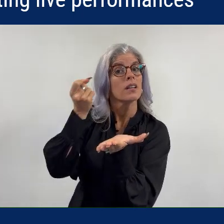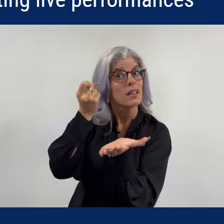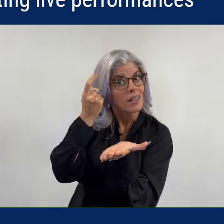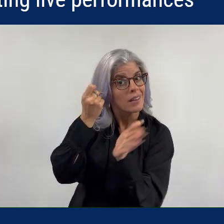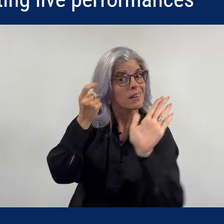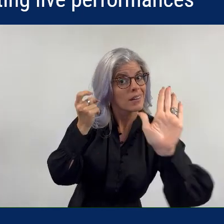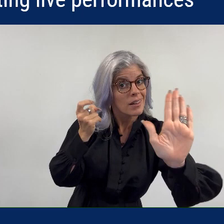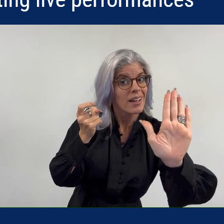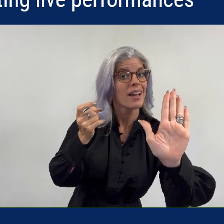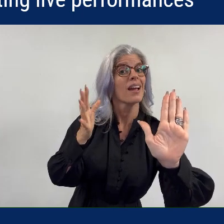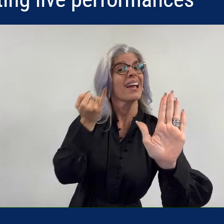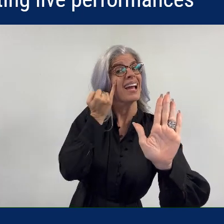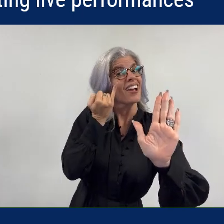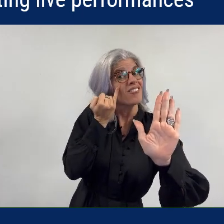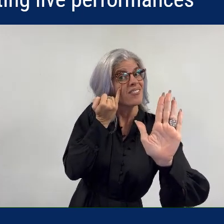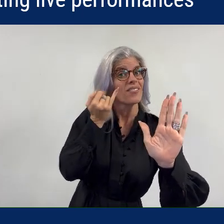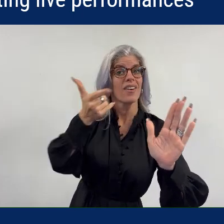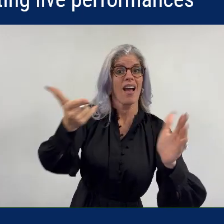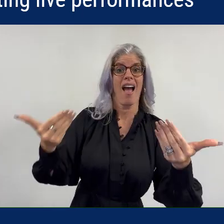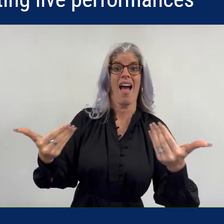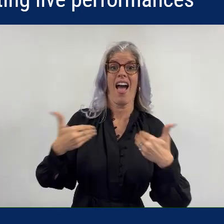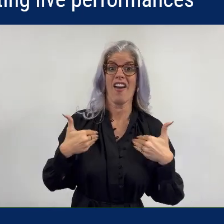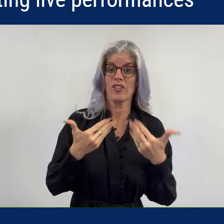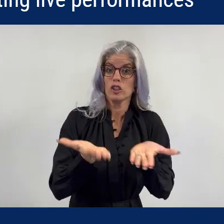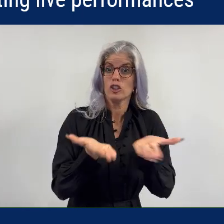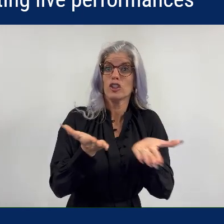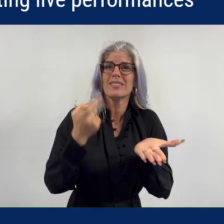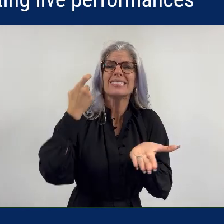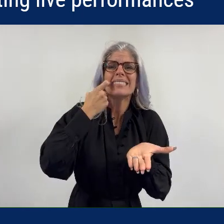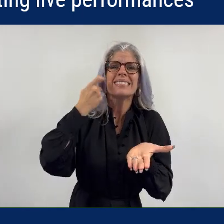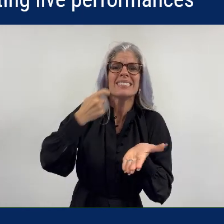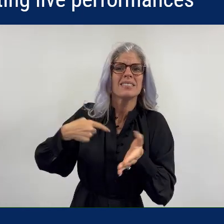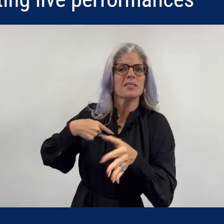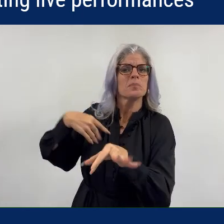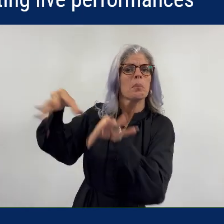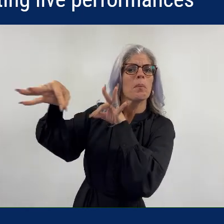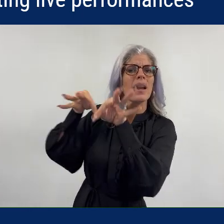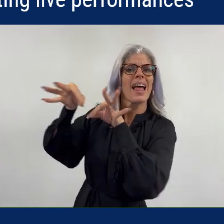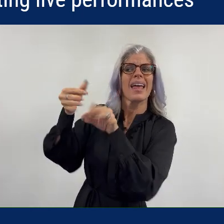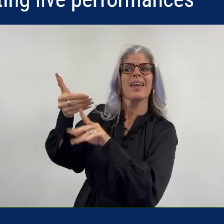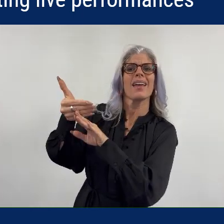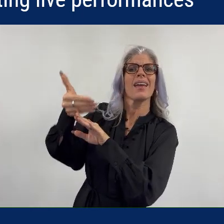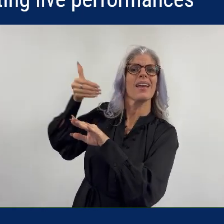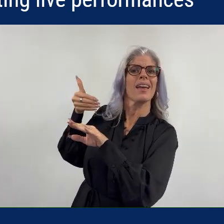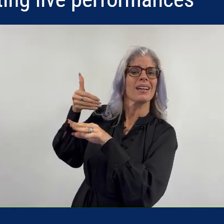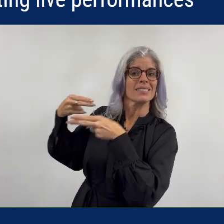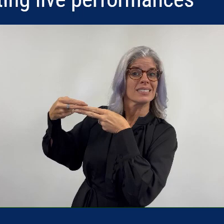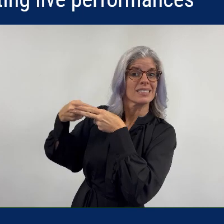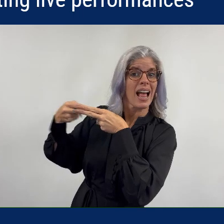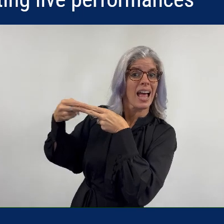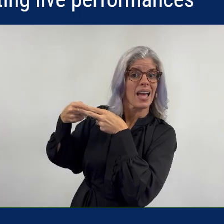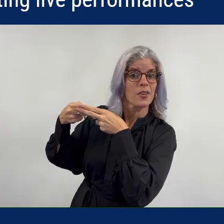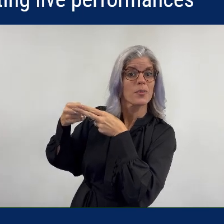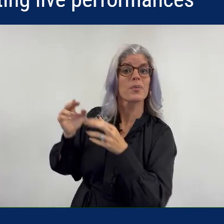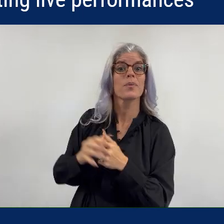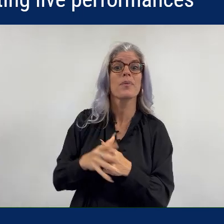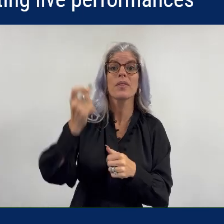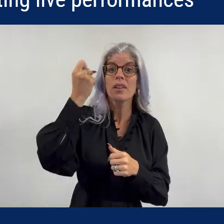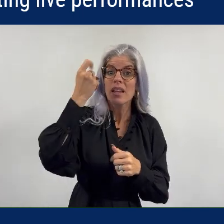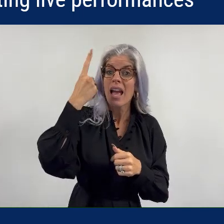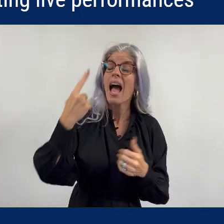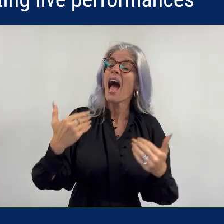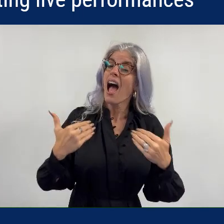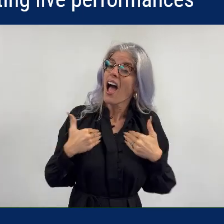are ineligible facilities. For a full list of critical and non-critical services, please refer to the Papa G version